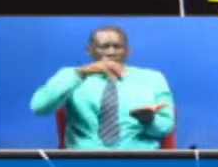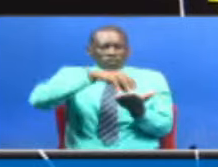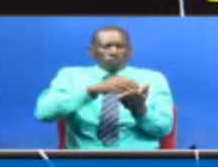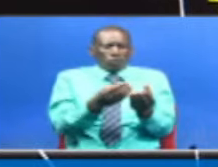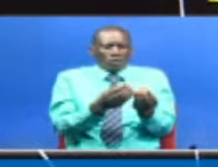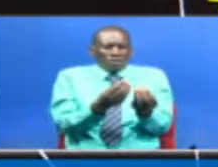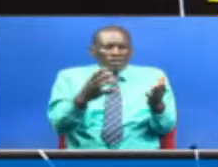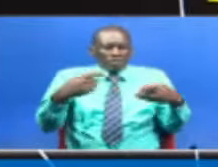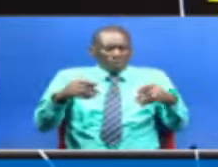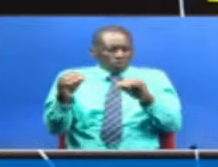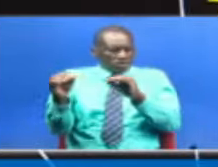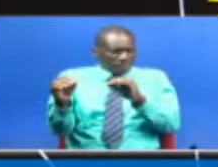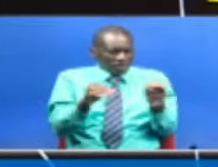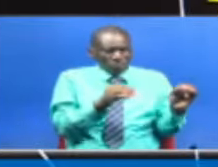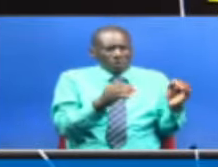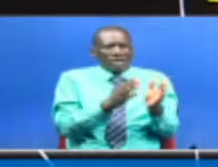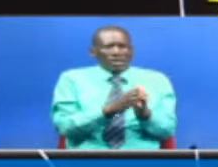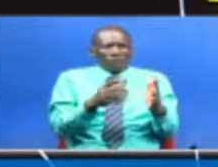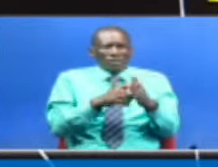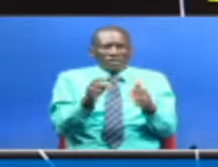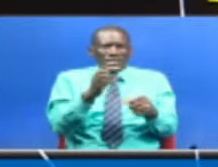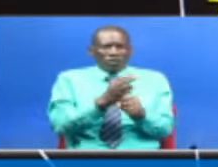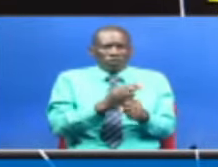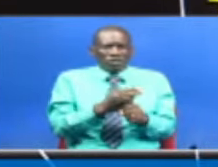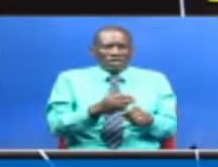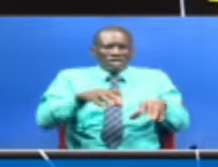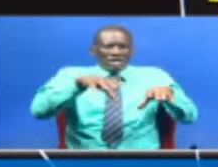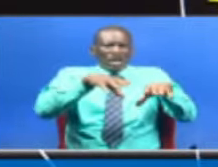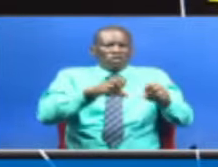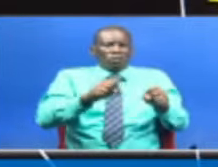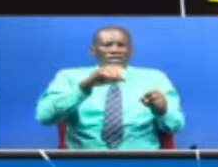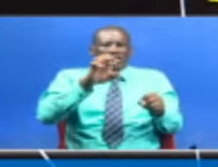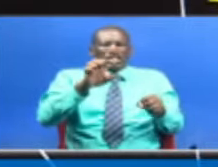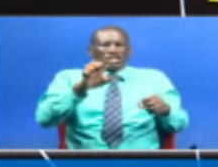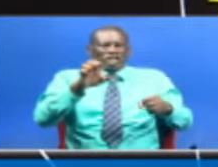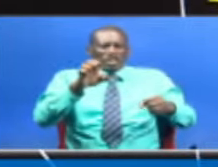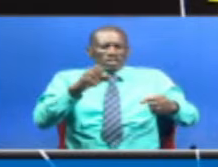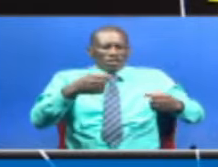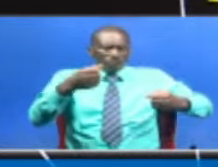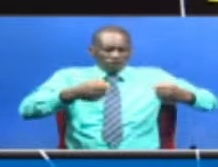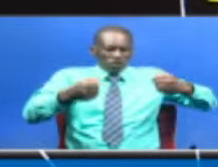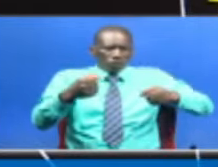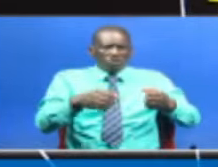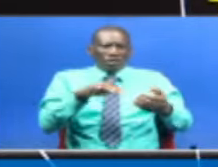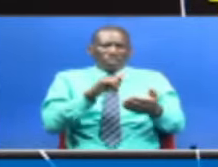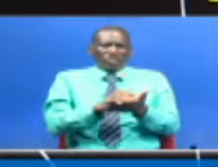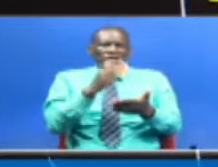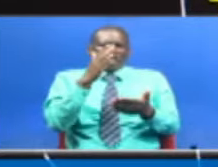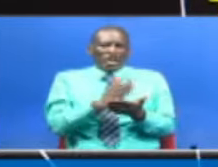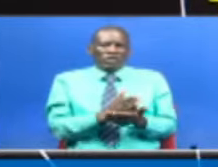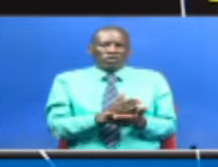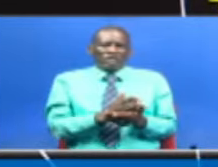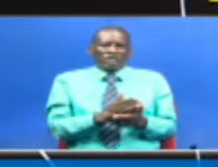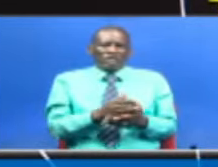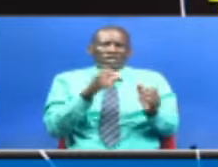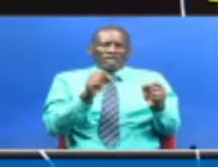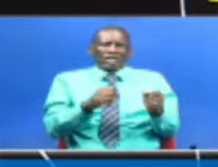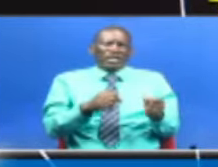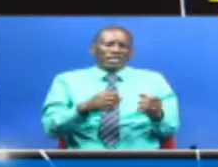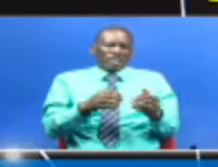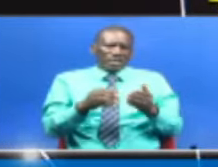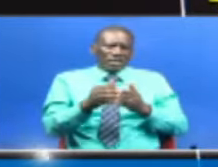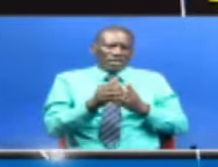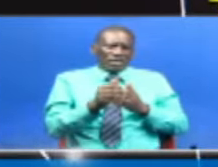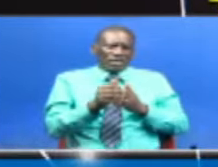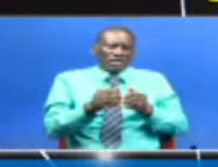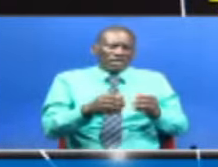transit and we start using, adopting e-mobility, then that would actually result in a much higher volume of